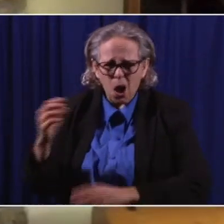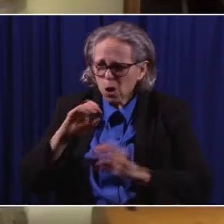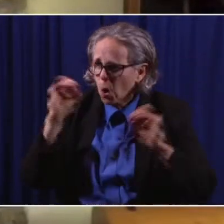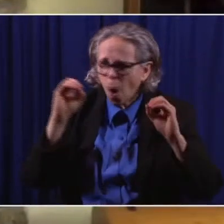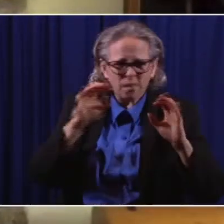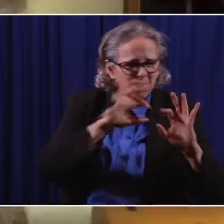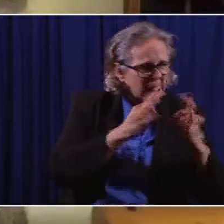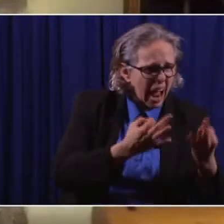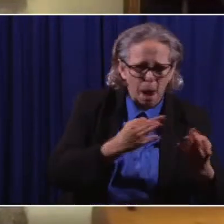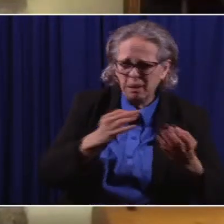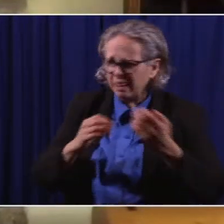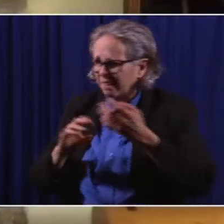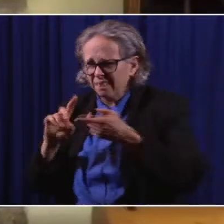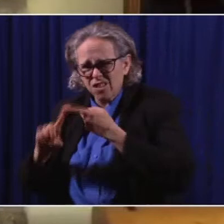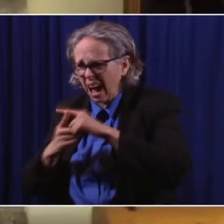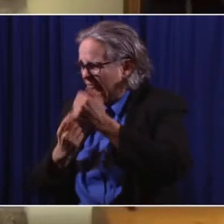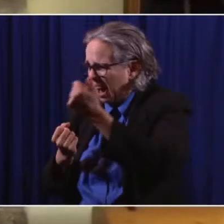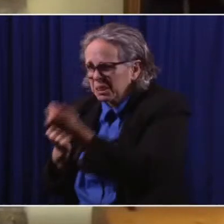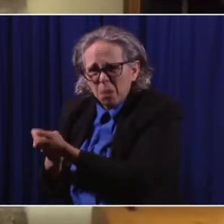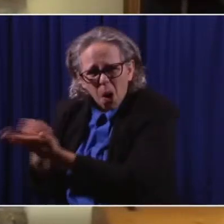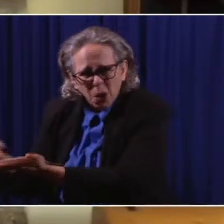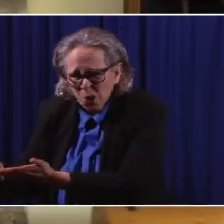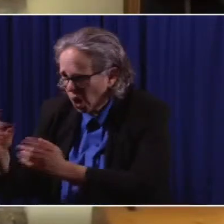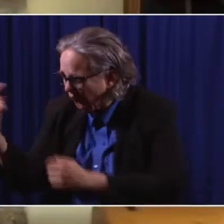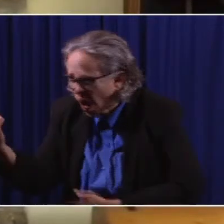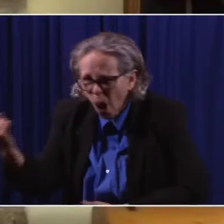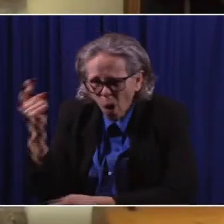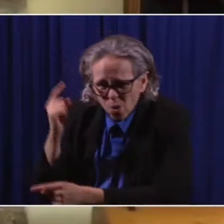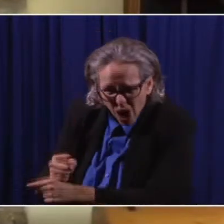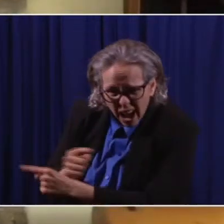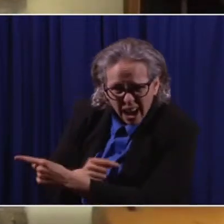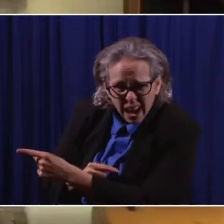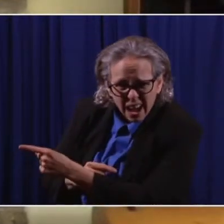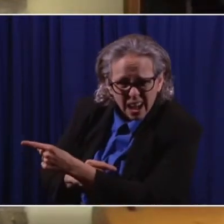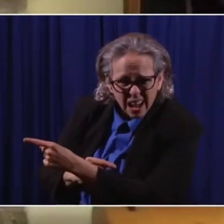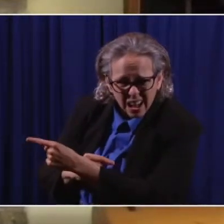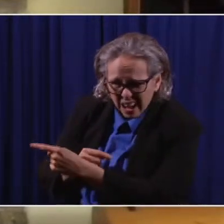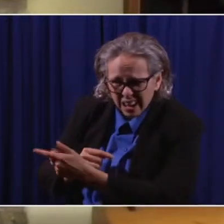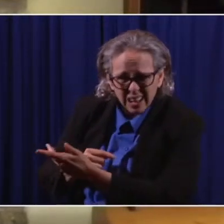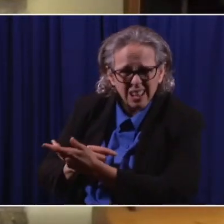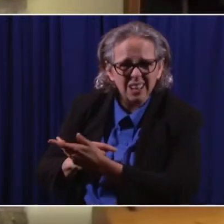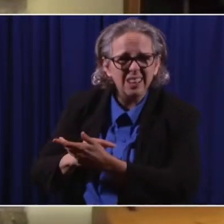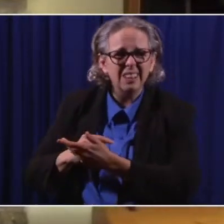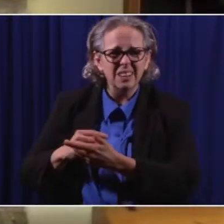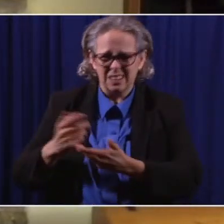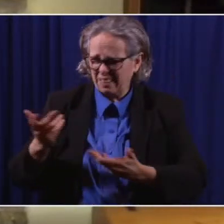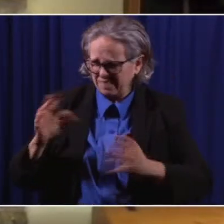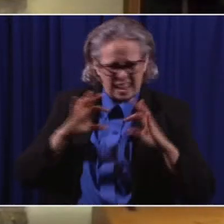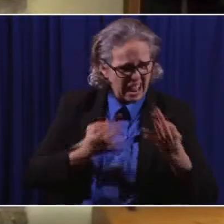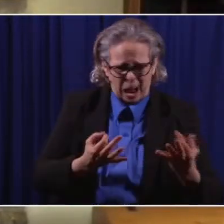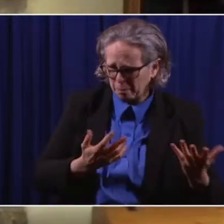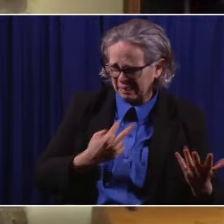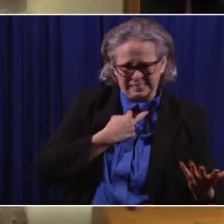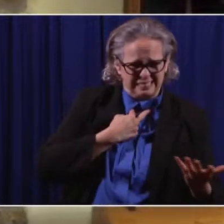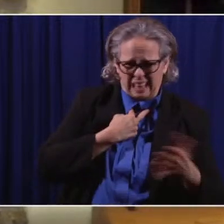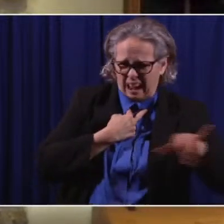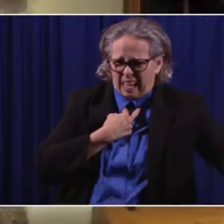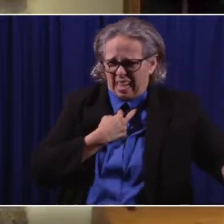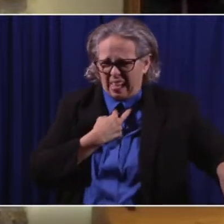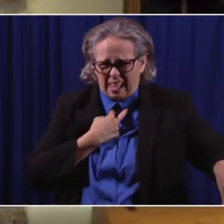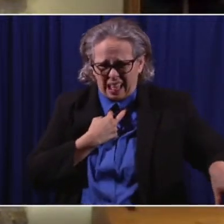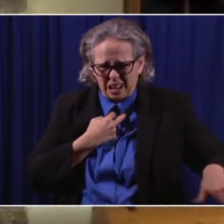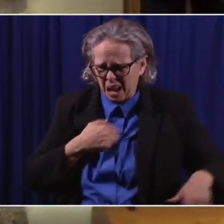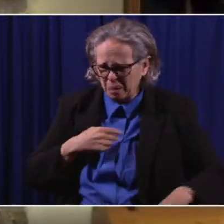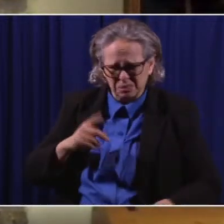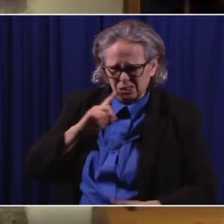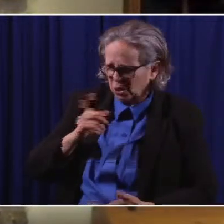to, have somebody love there with you or hold your hand or do anything. It just must have been, it